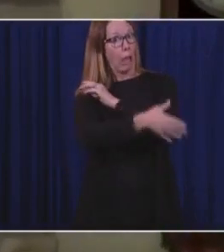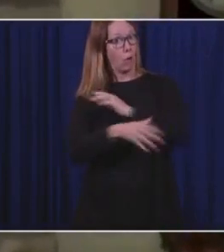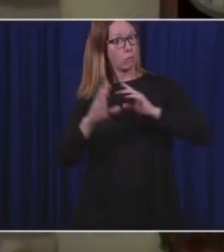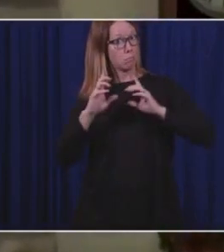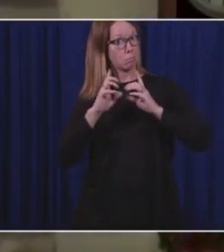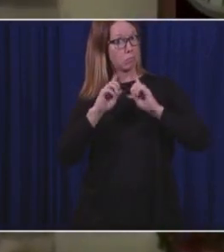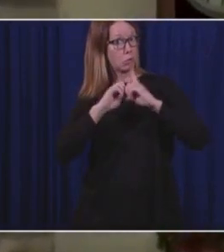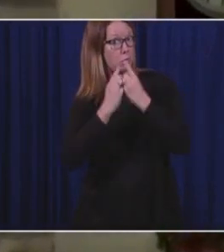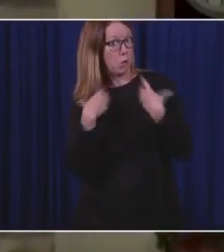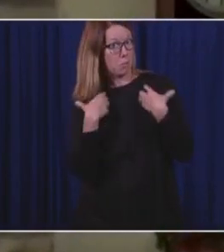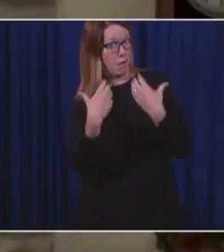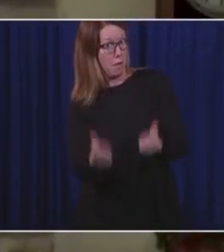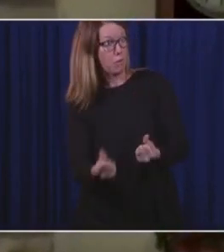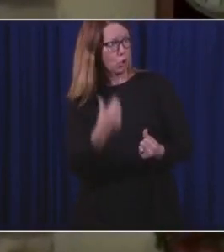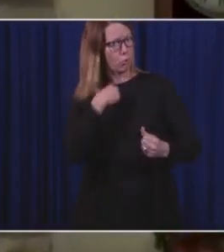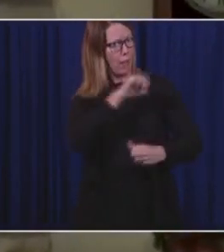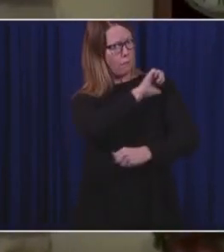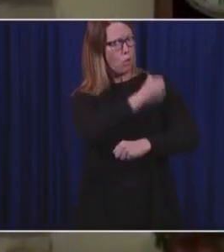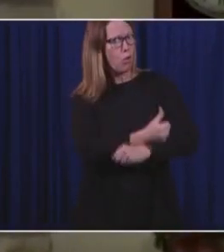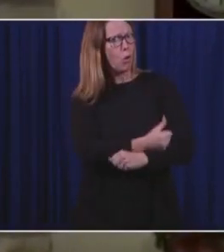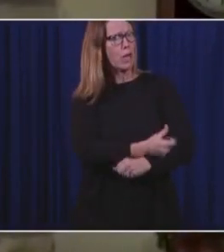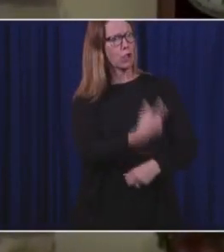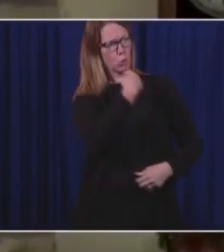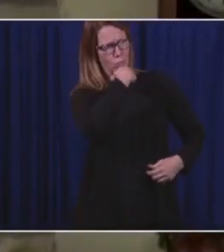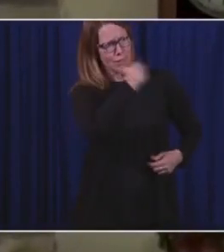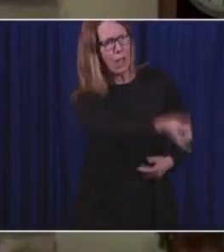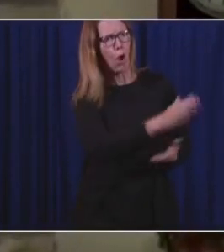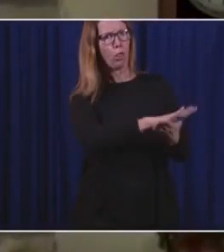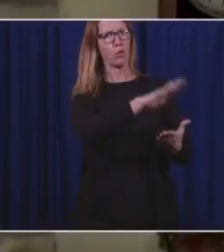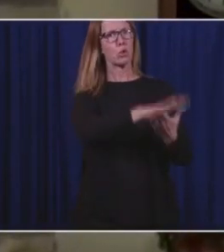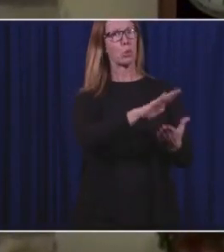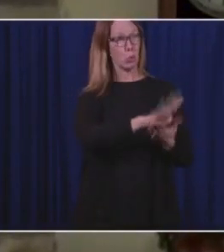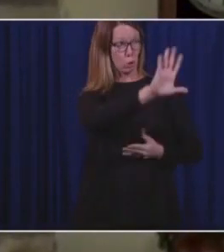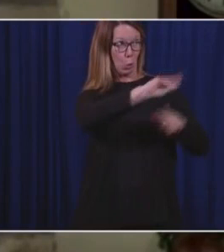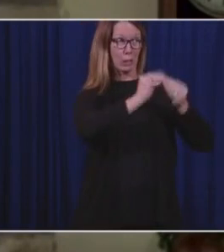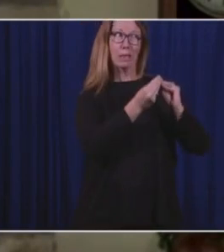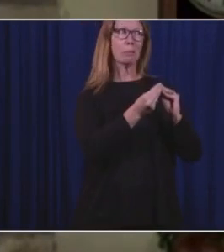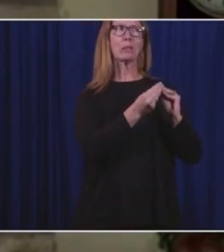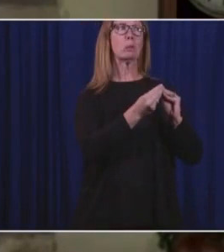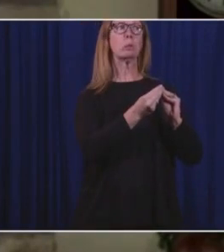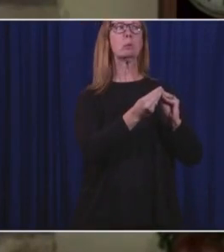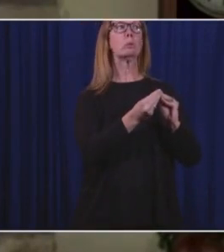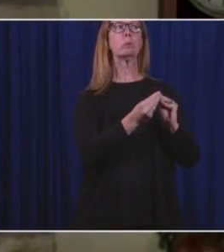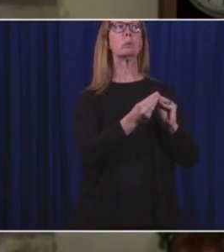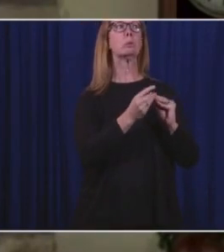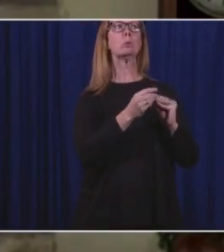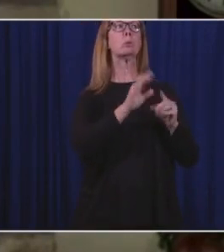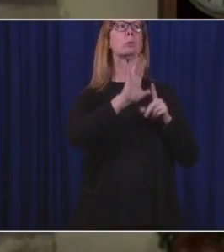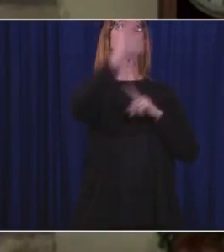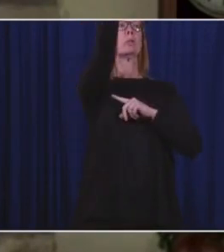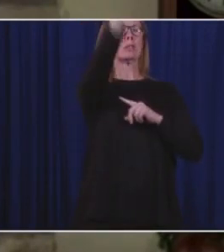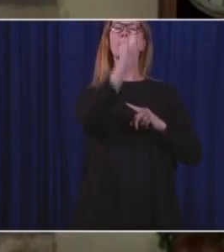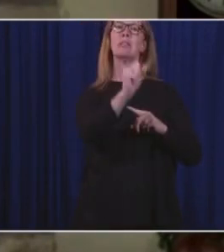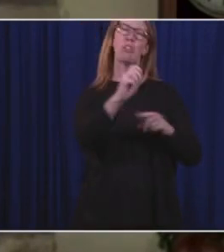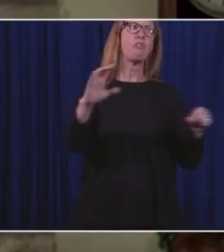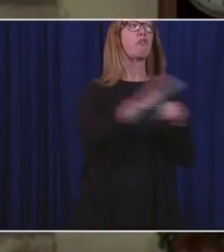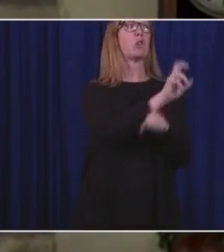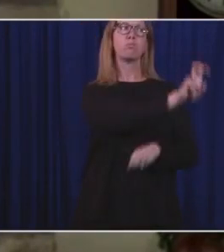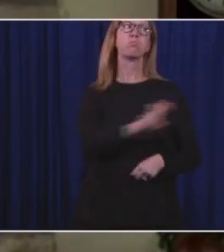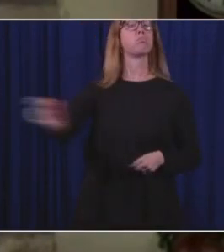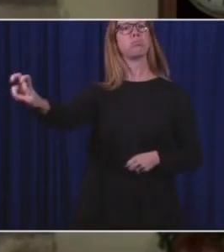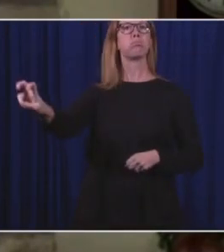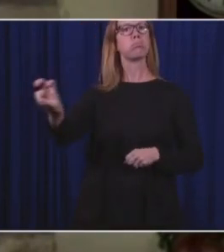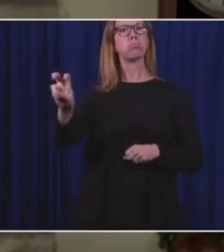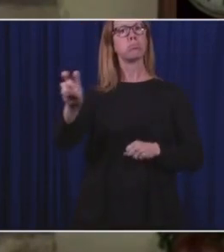have authority to just go in and say, okay, we don't like the numbers, you guys have to go remote, or you have to go fully virtual or some hybrid